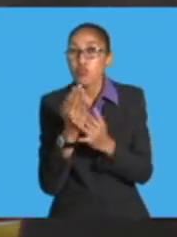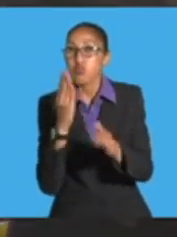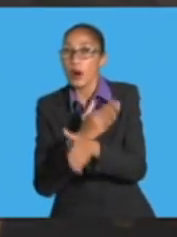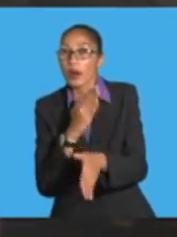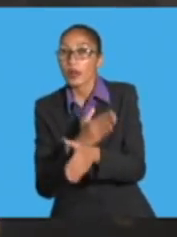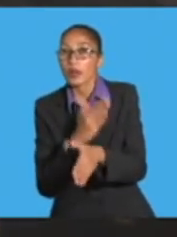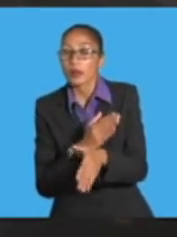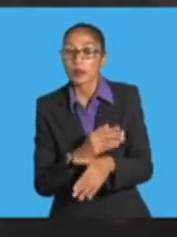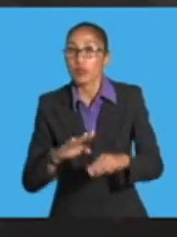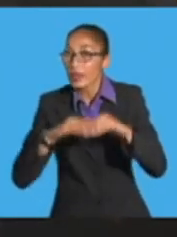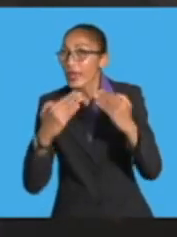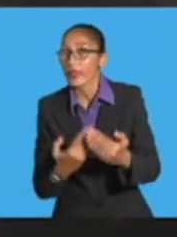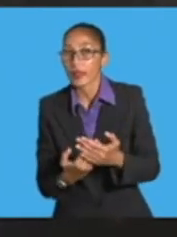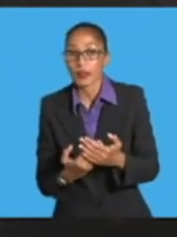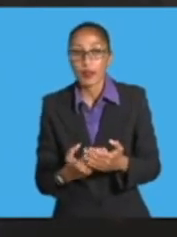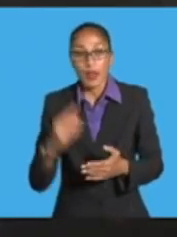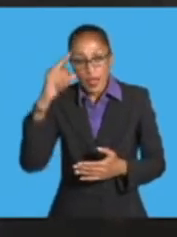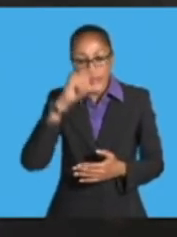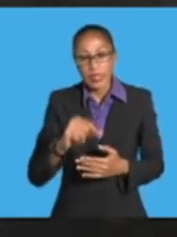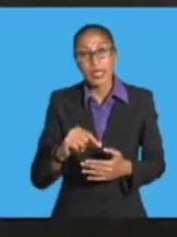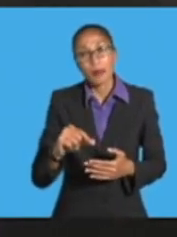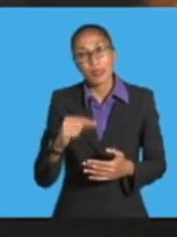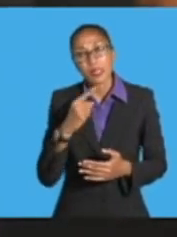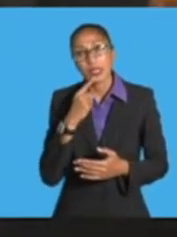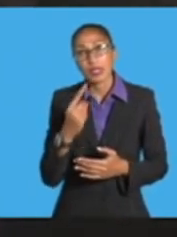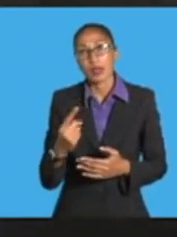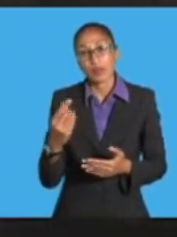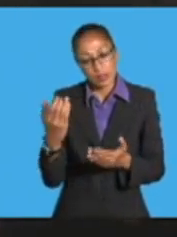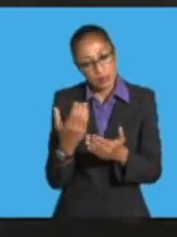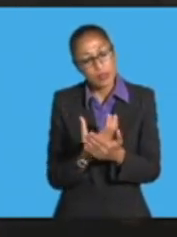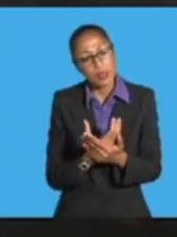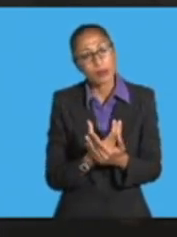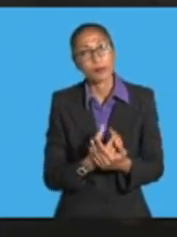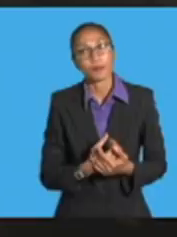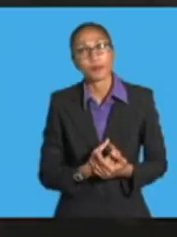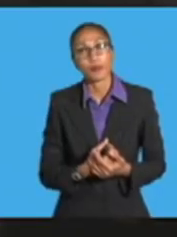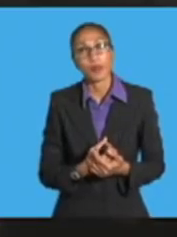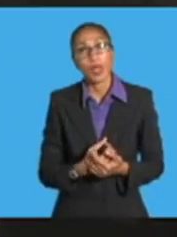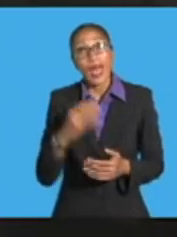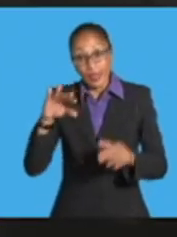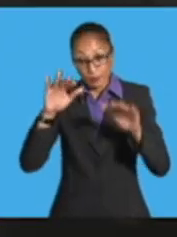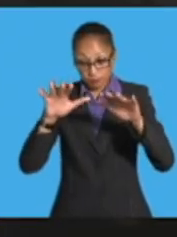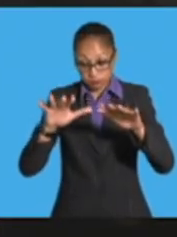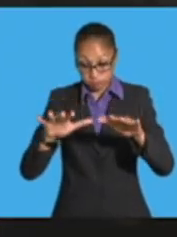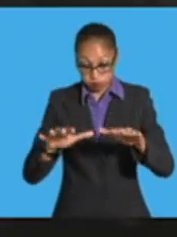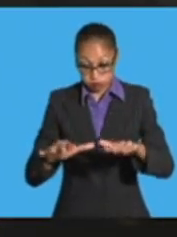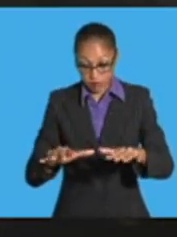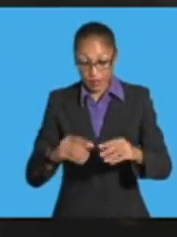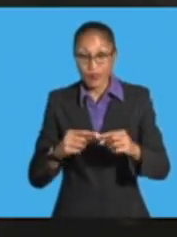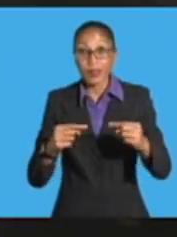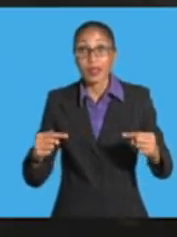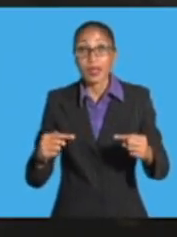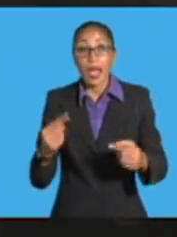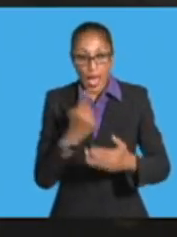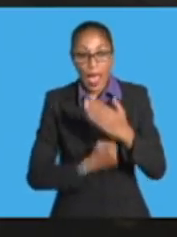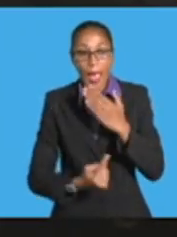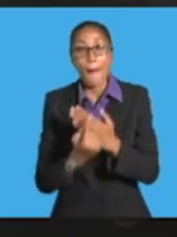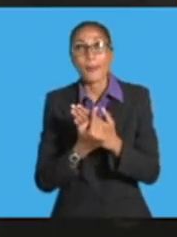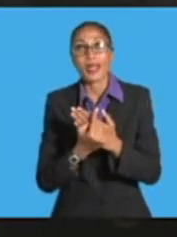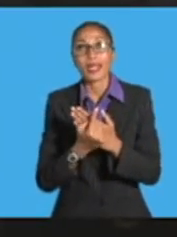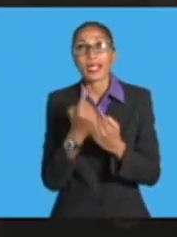projects. It can also be said that the sedimentation is taking place in people's